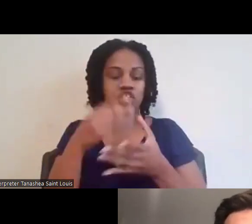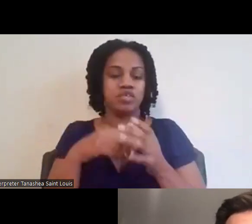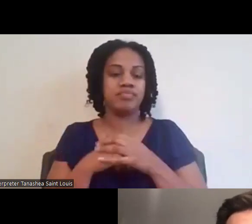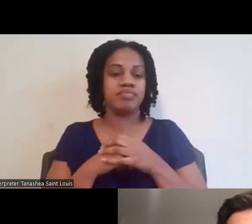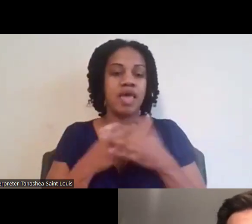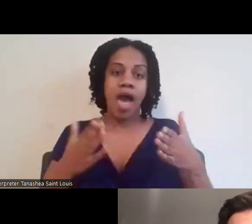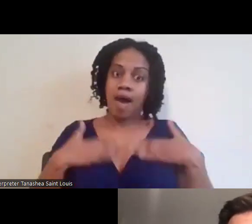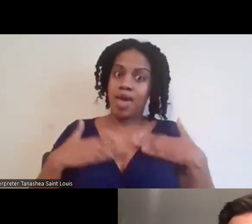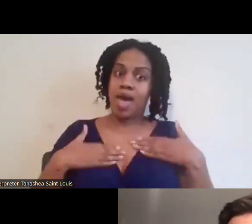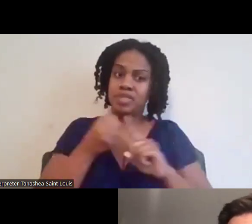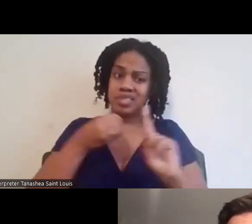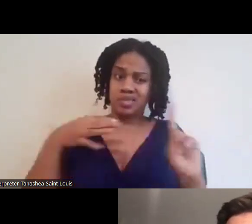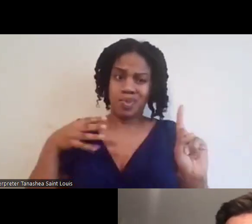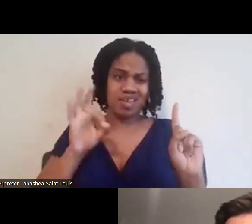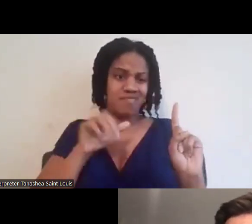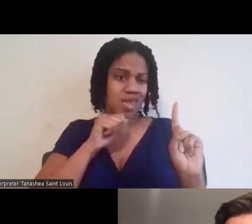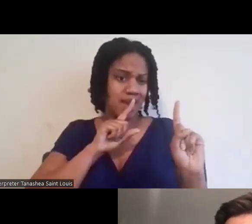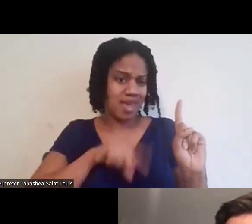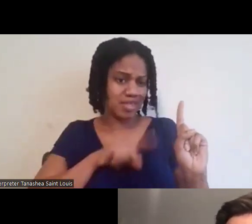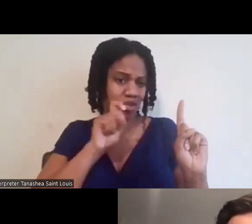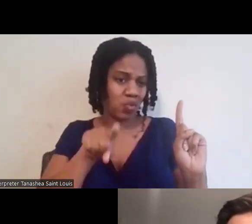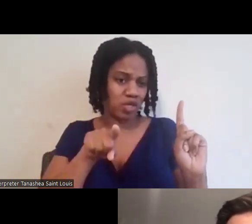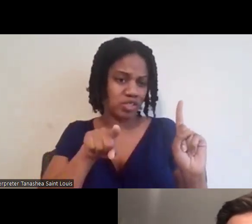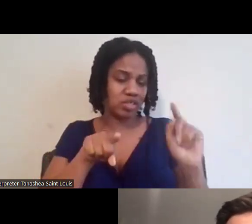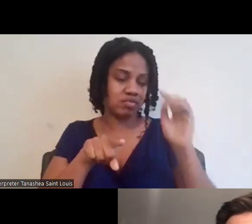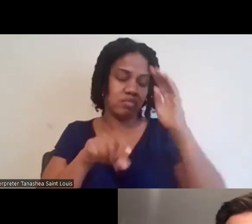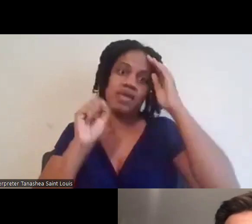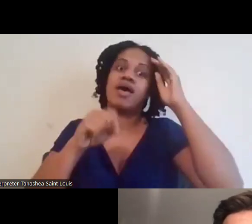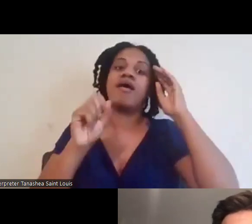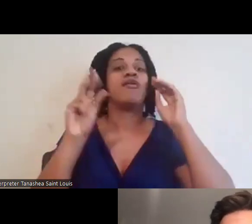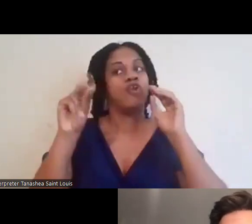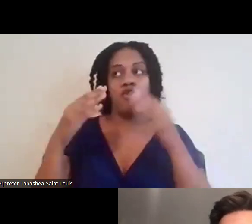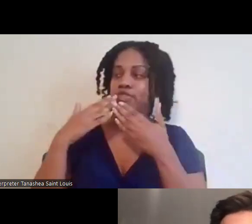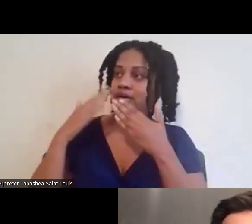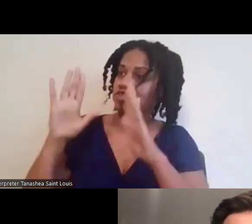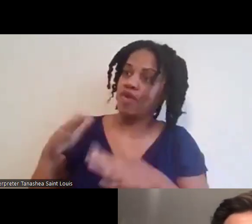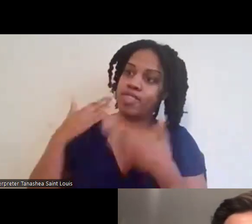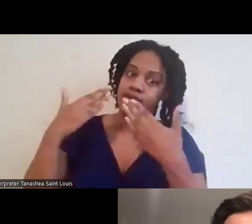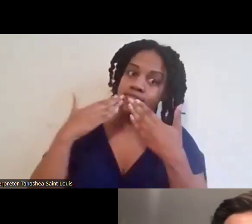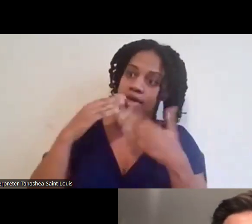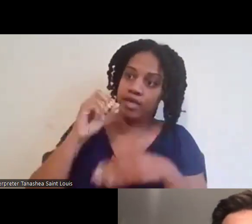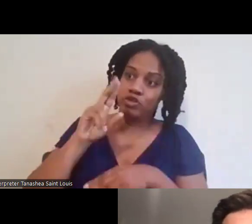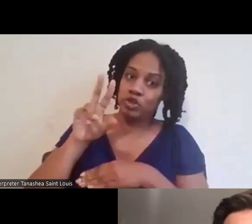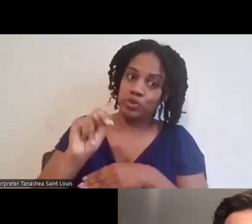happy to expand on that if that didn't answer your question. No, that's great. Thank you, Susan.